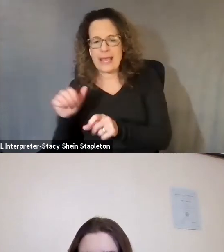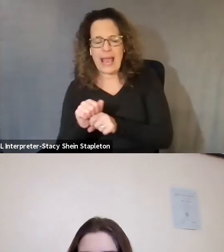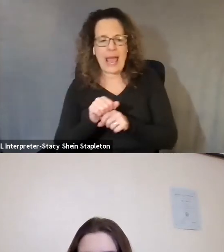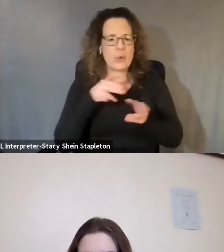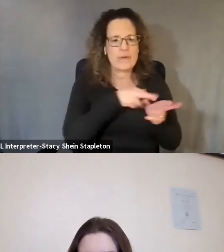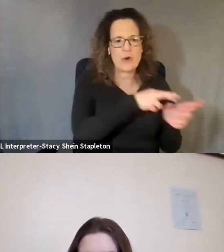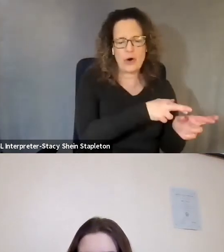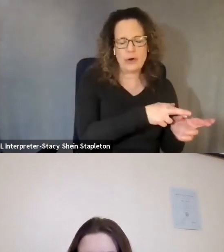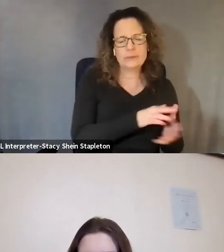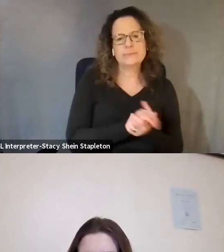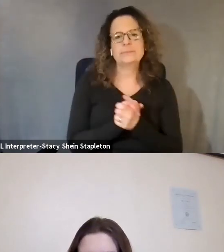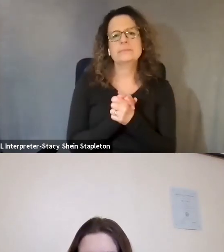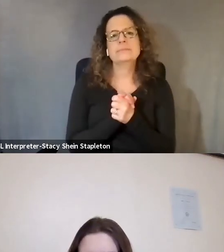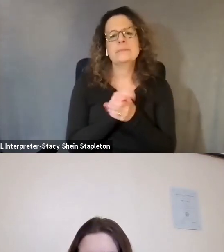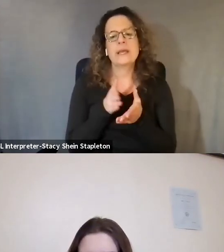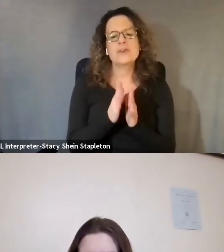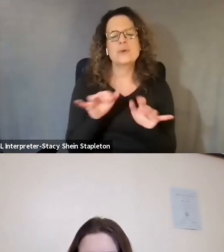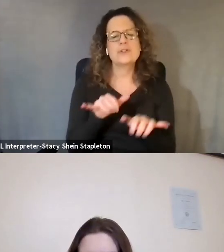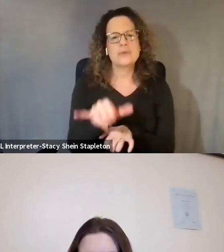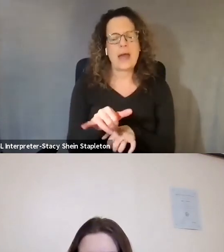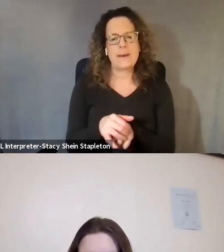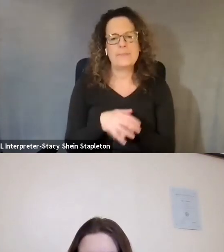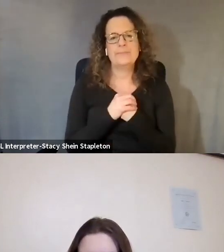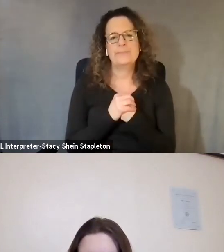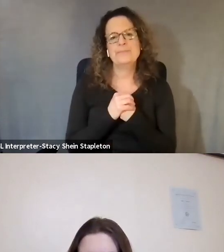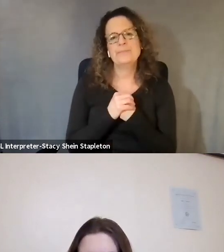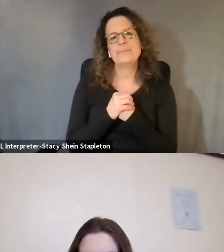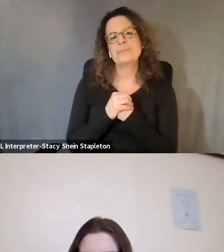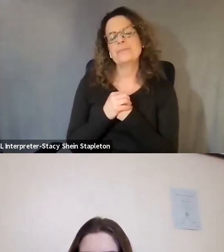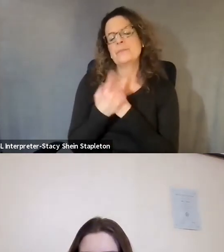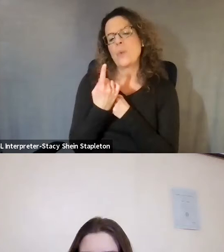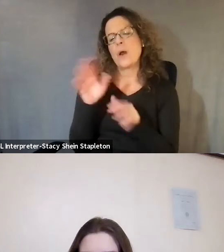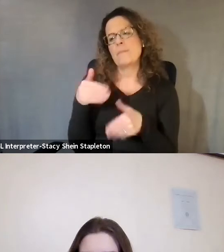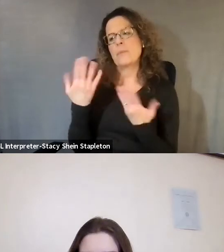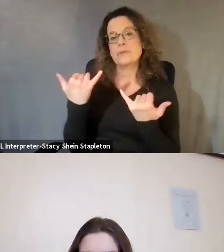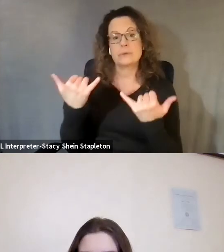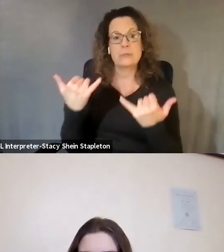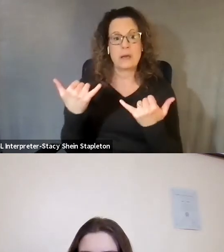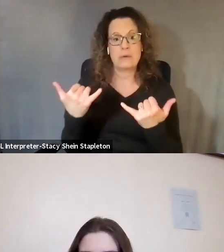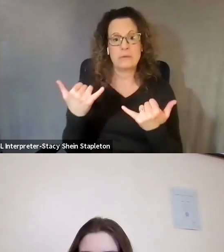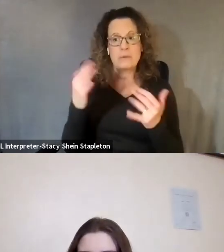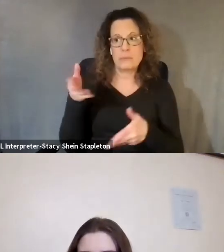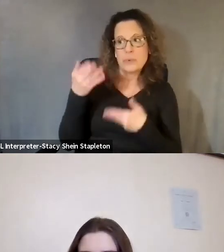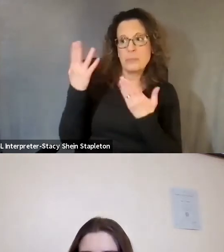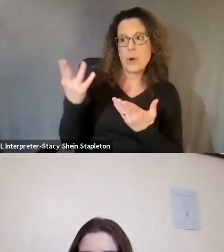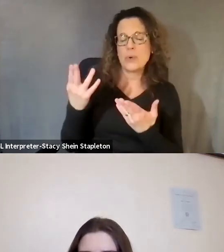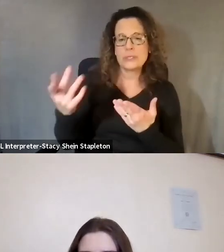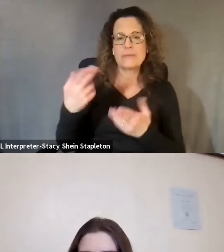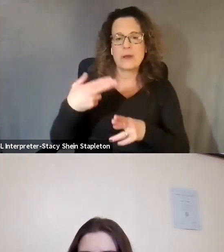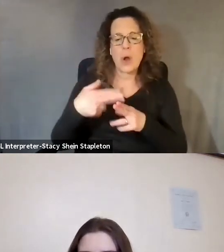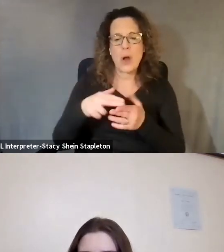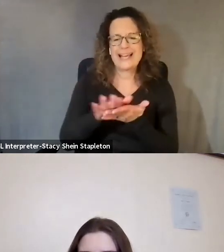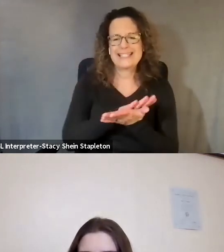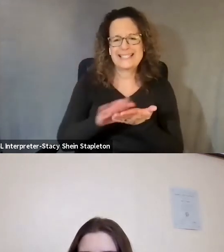Basin. And there are ways to do that. One of the proposals right now is for what I call a